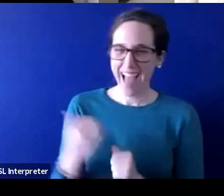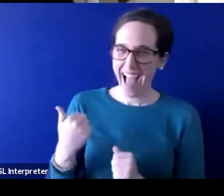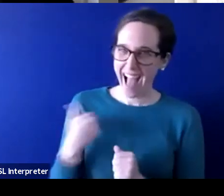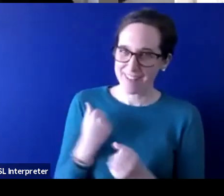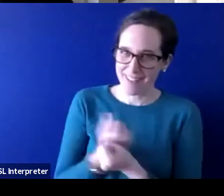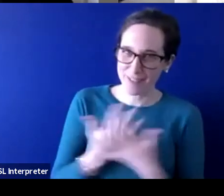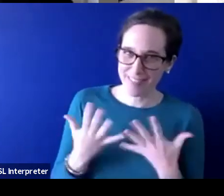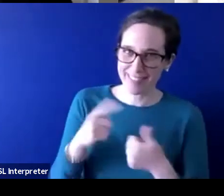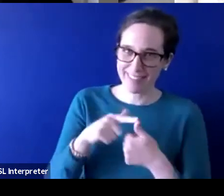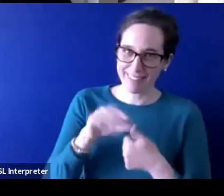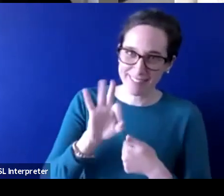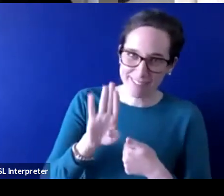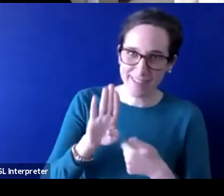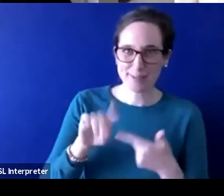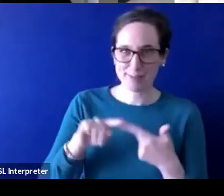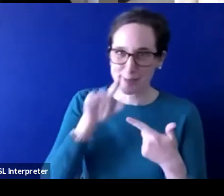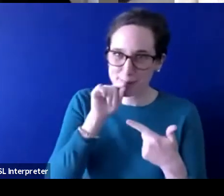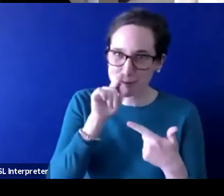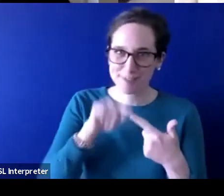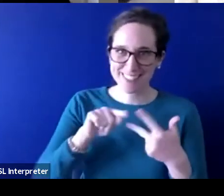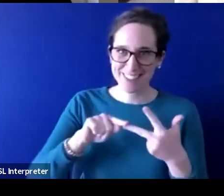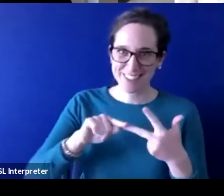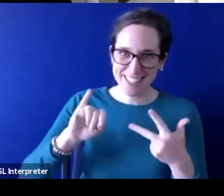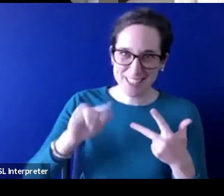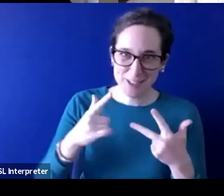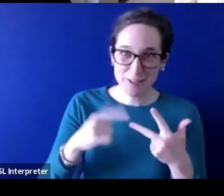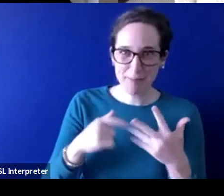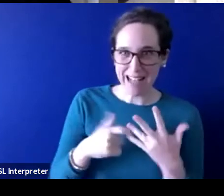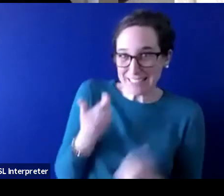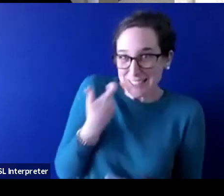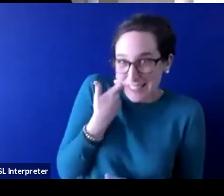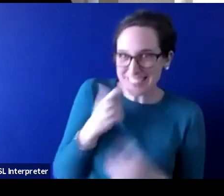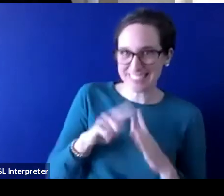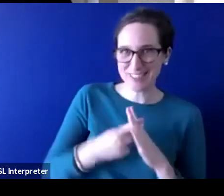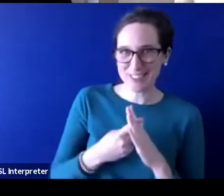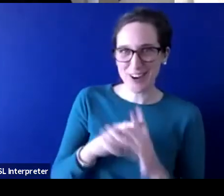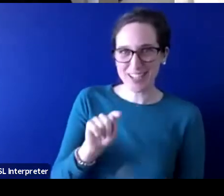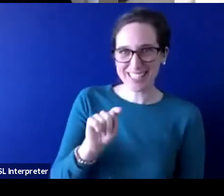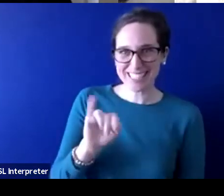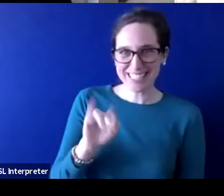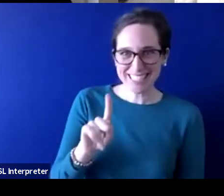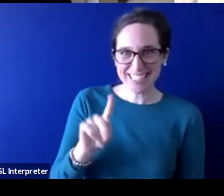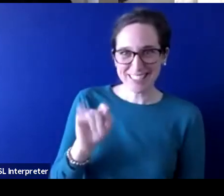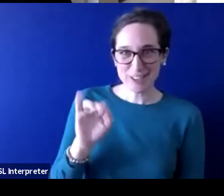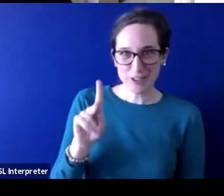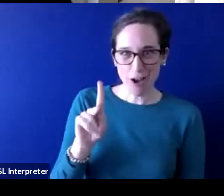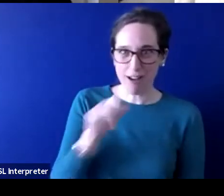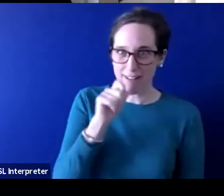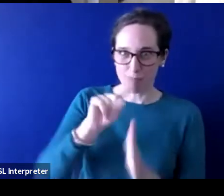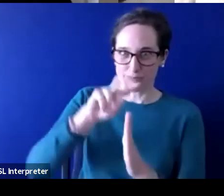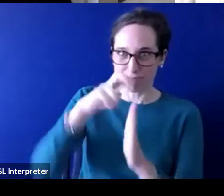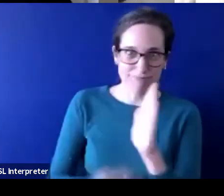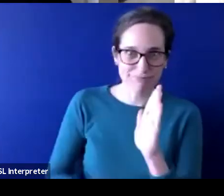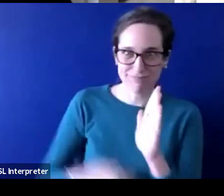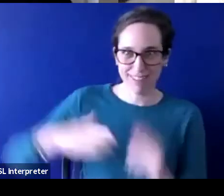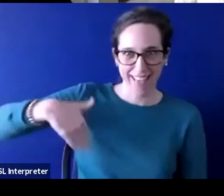Facebook, Twitter, Instagram. I just started TikTok recently, just started it. I'm not so much deep into it because, like Aaliyah